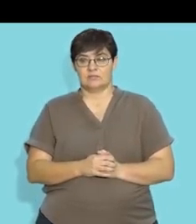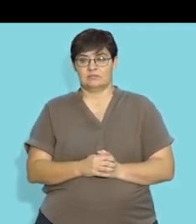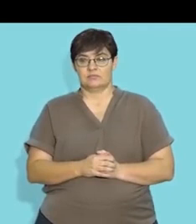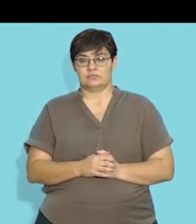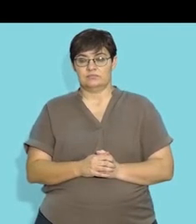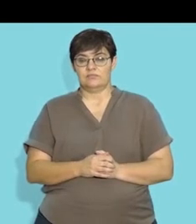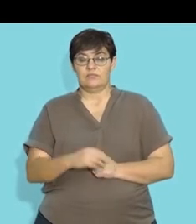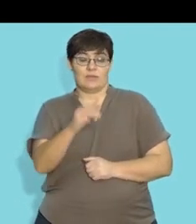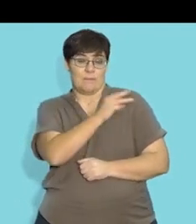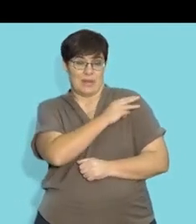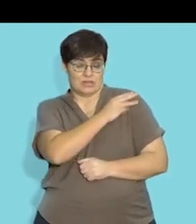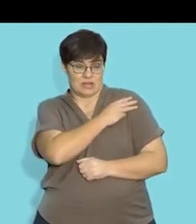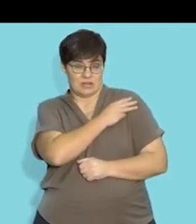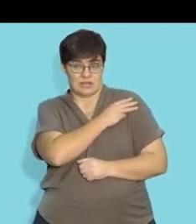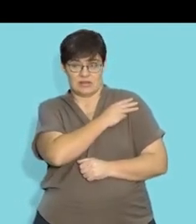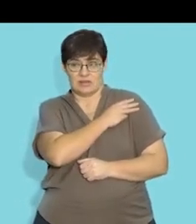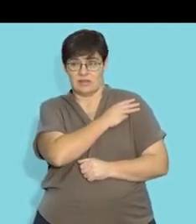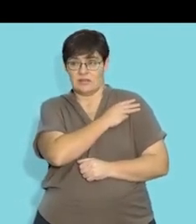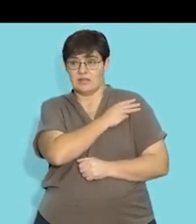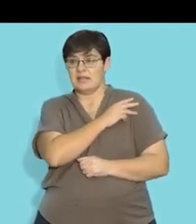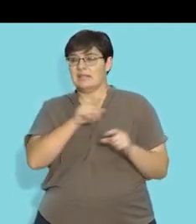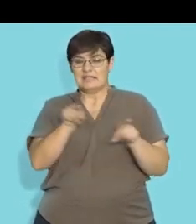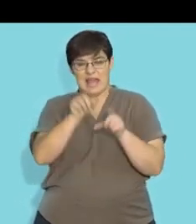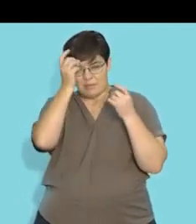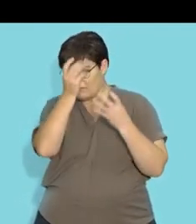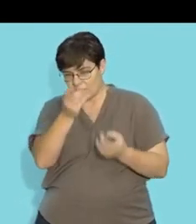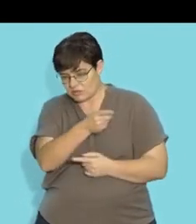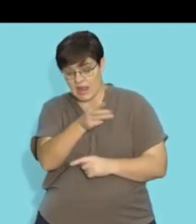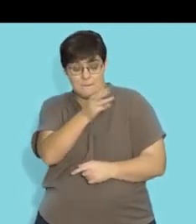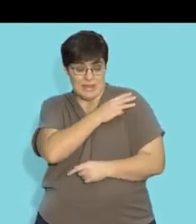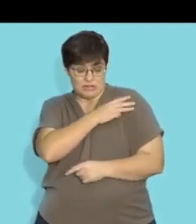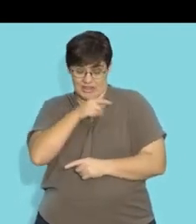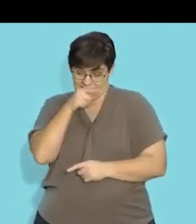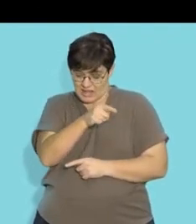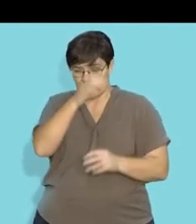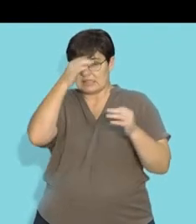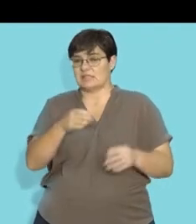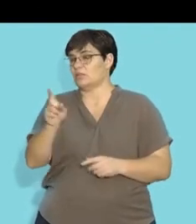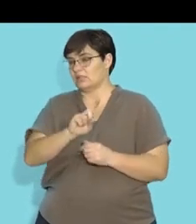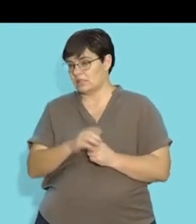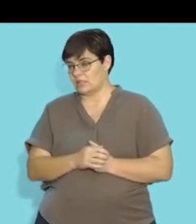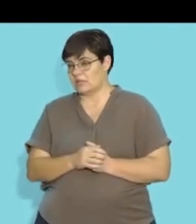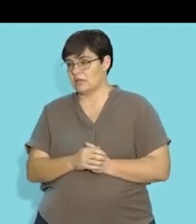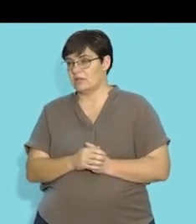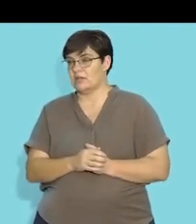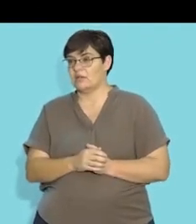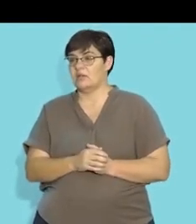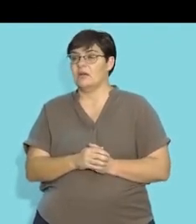Now, the manager, so we still have the same data, so the manager decides to